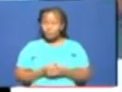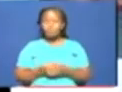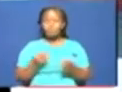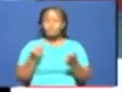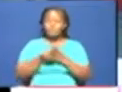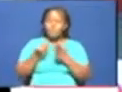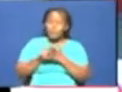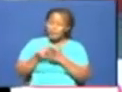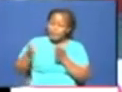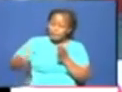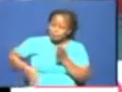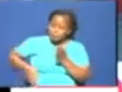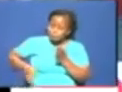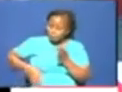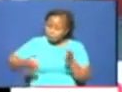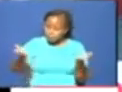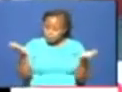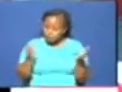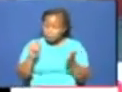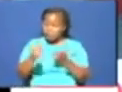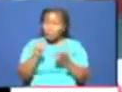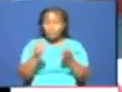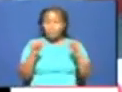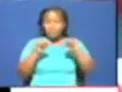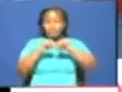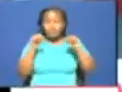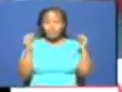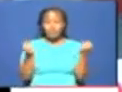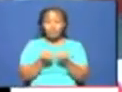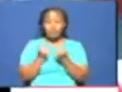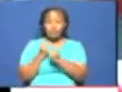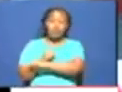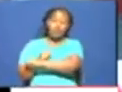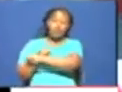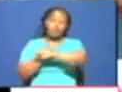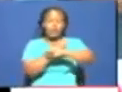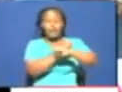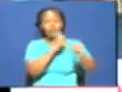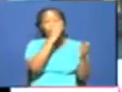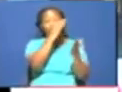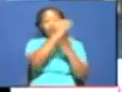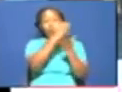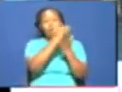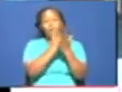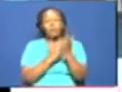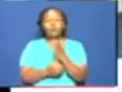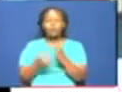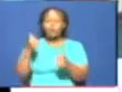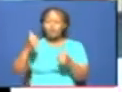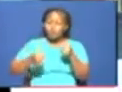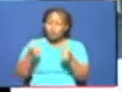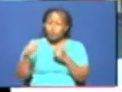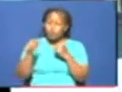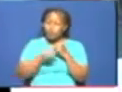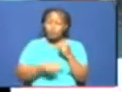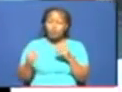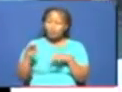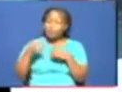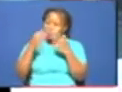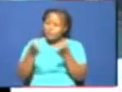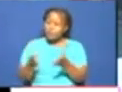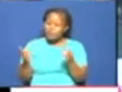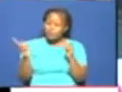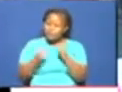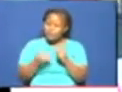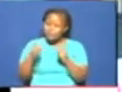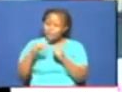Mfukoni is a social protection program that will deliver 6,000 shillings